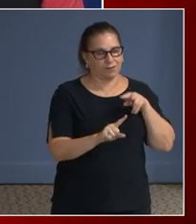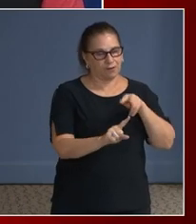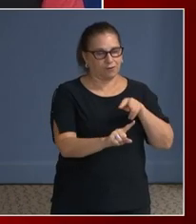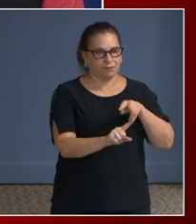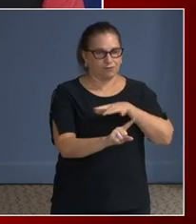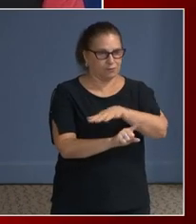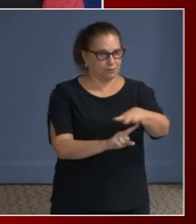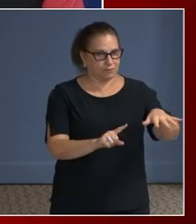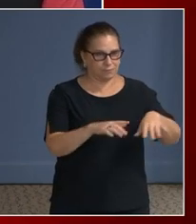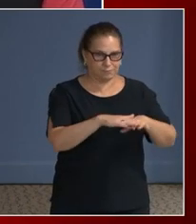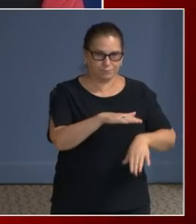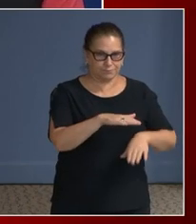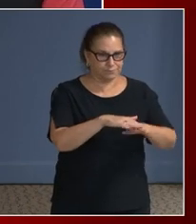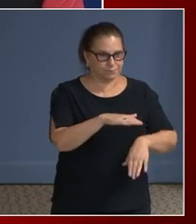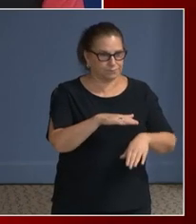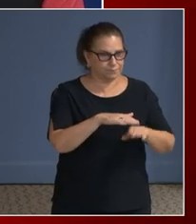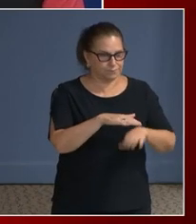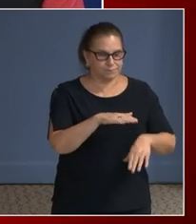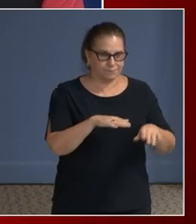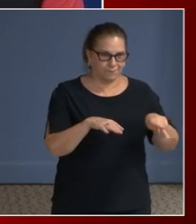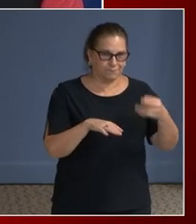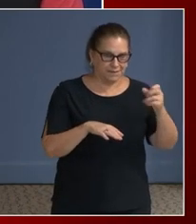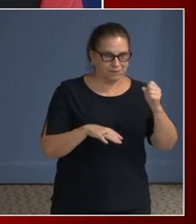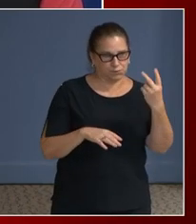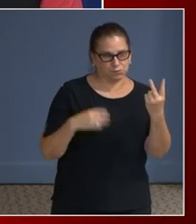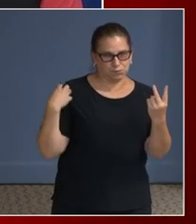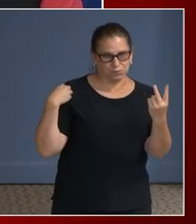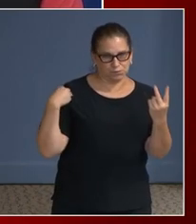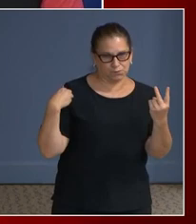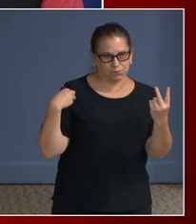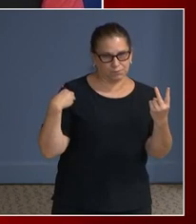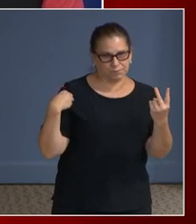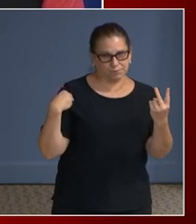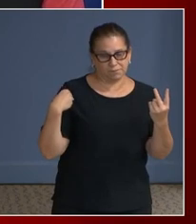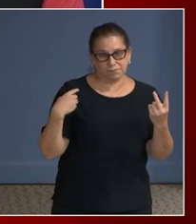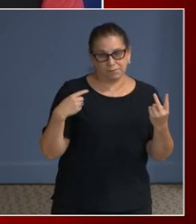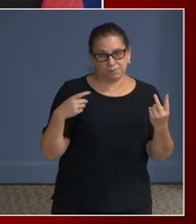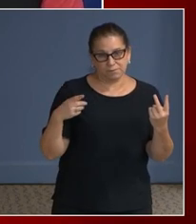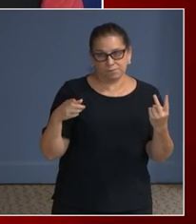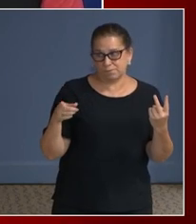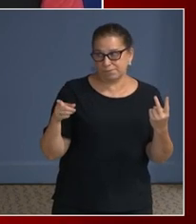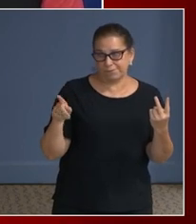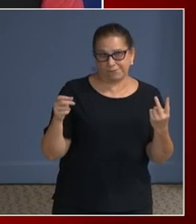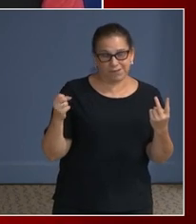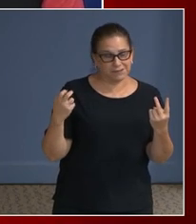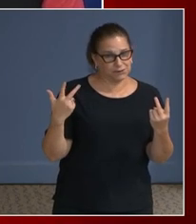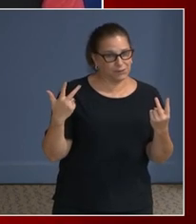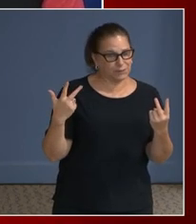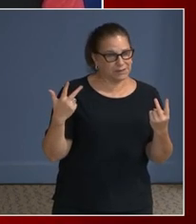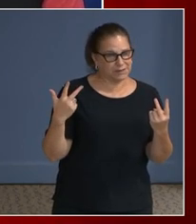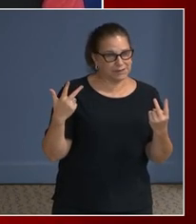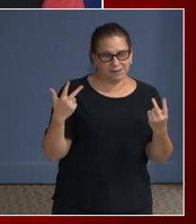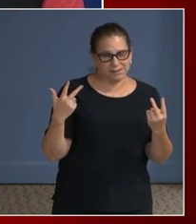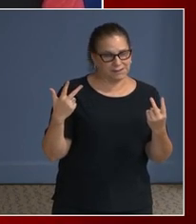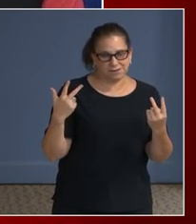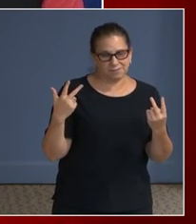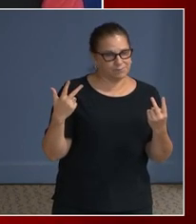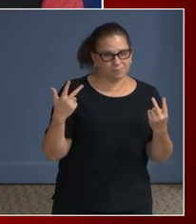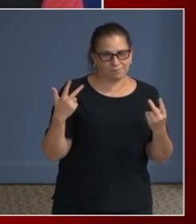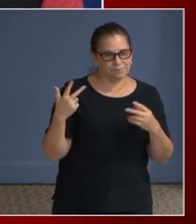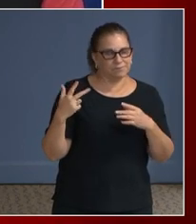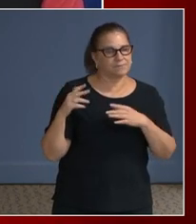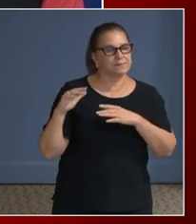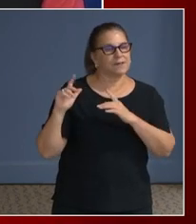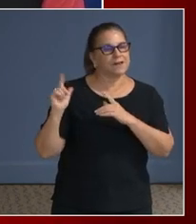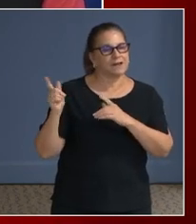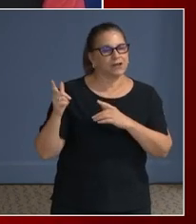need to be in phase three. And it doesn't necessarily mean that we have to completely get there before we turn on some additional activity in phase